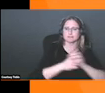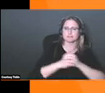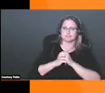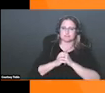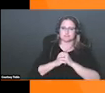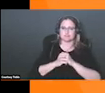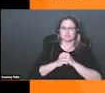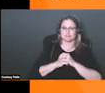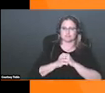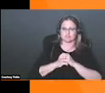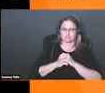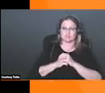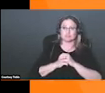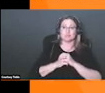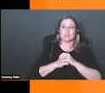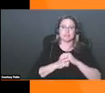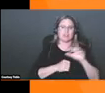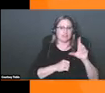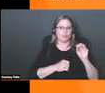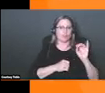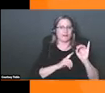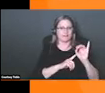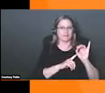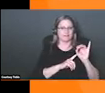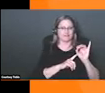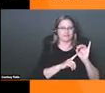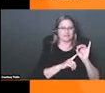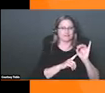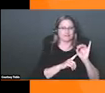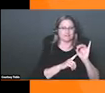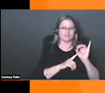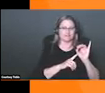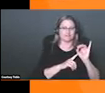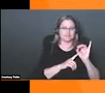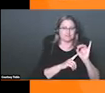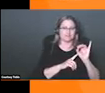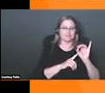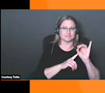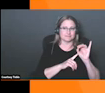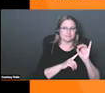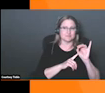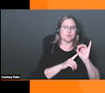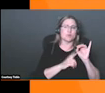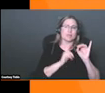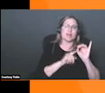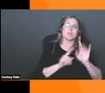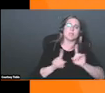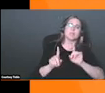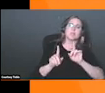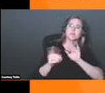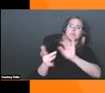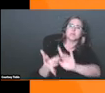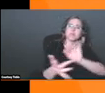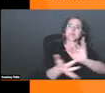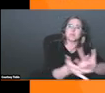that's basically the letter of inquiry, or I guess another way is just the inquiry.